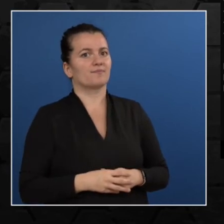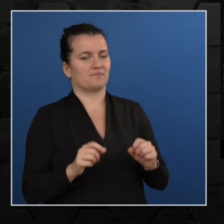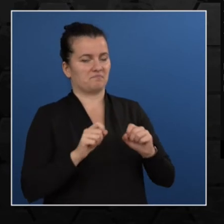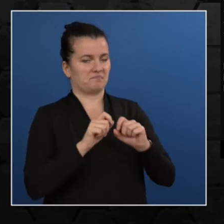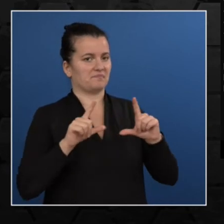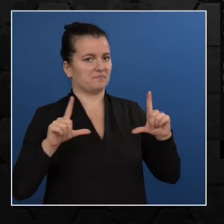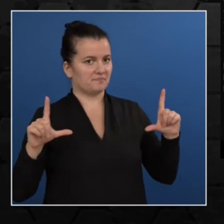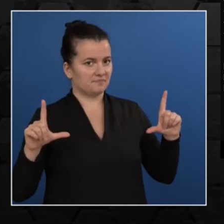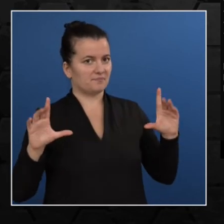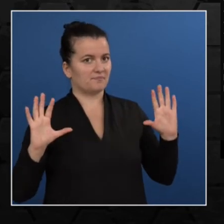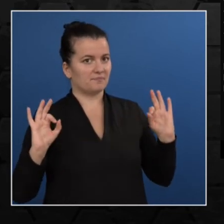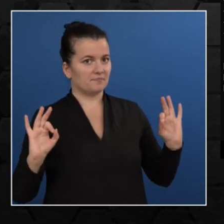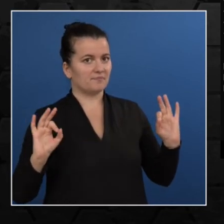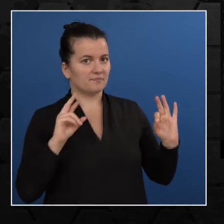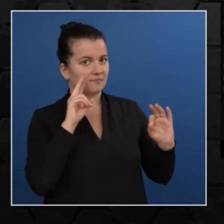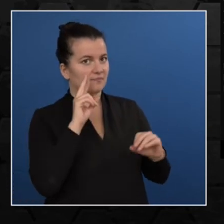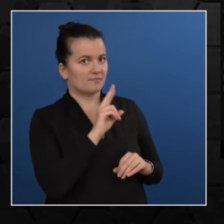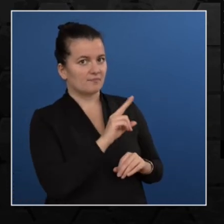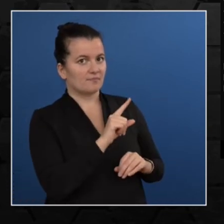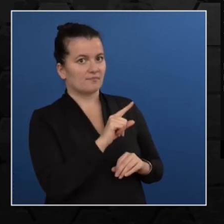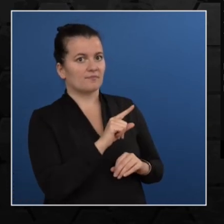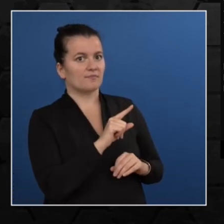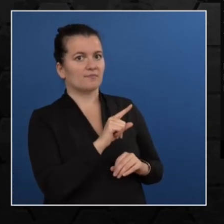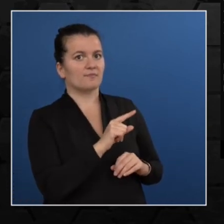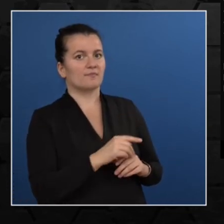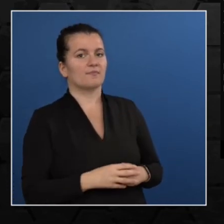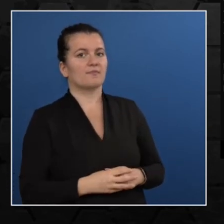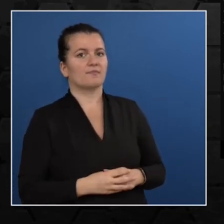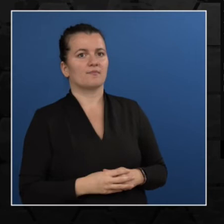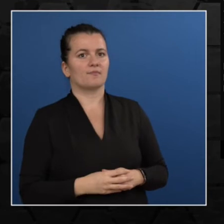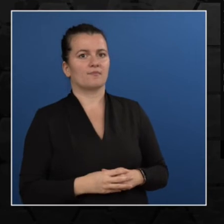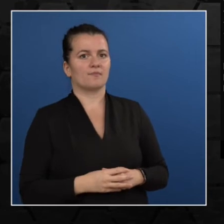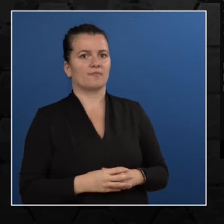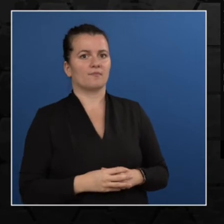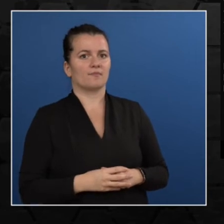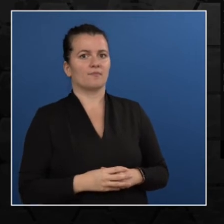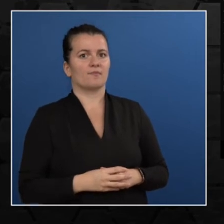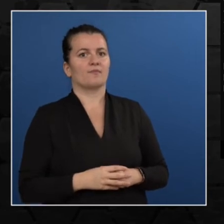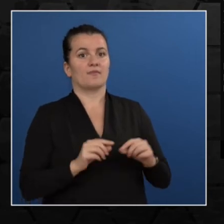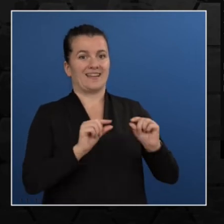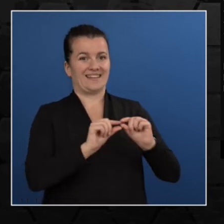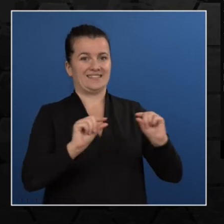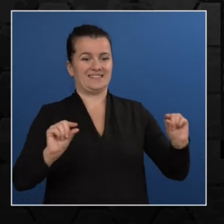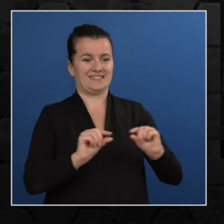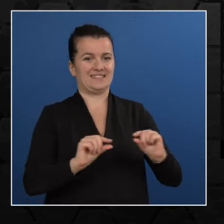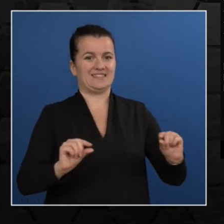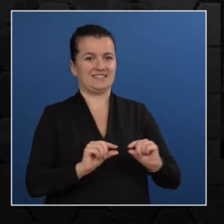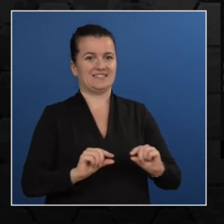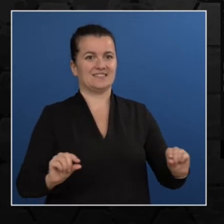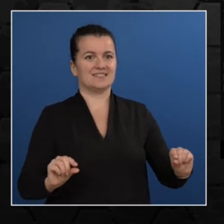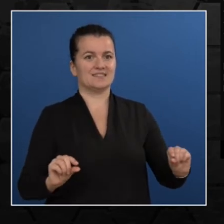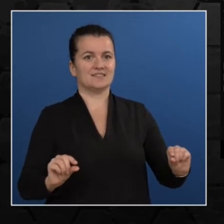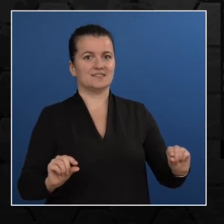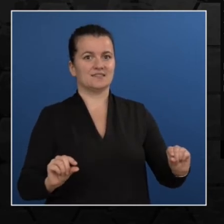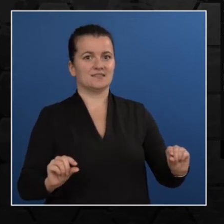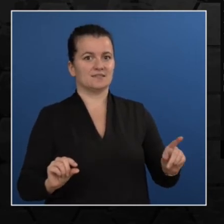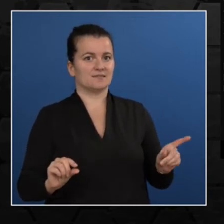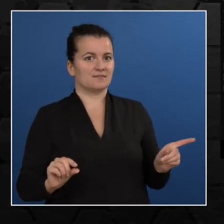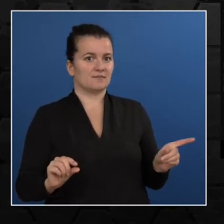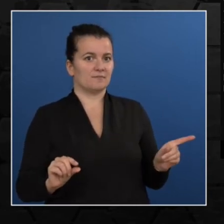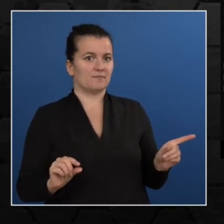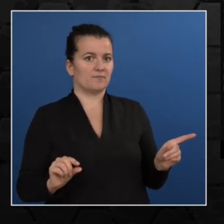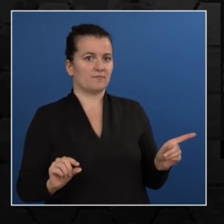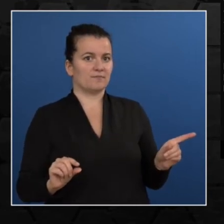Okay. As you can see, I've already gone into the file location in which I want to my model to be saved